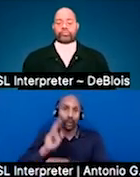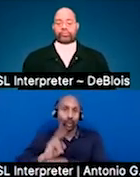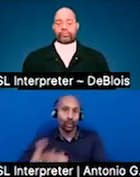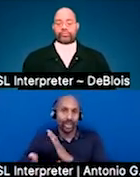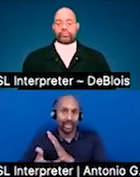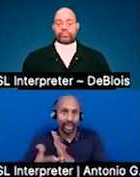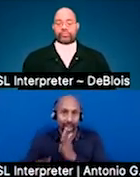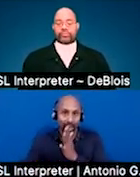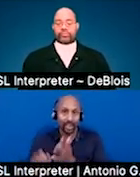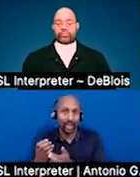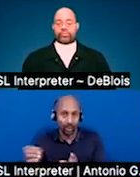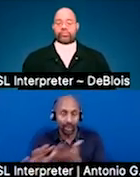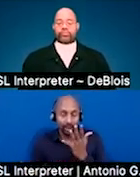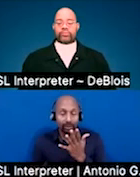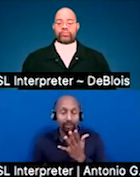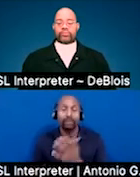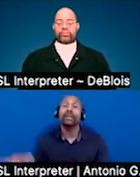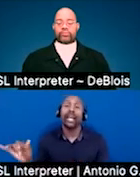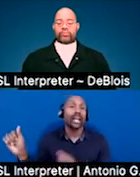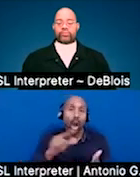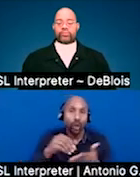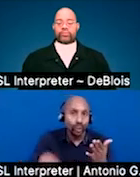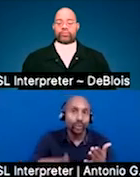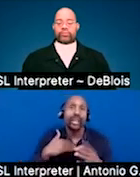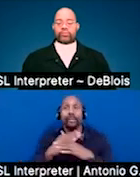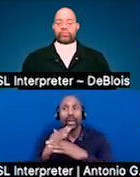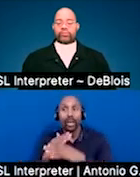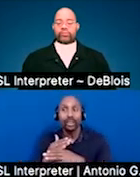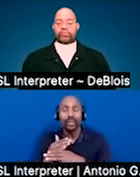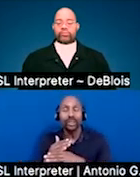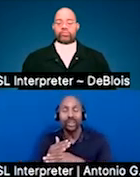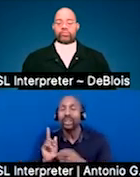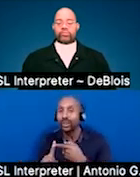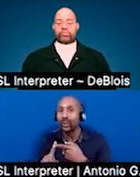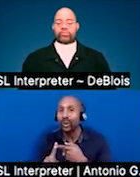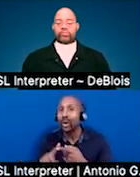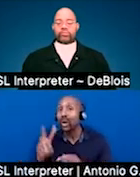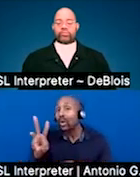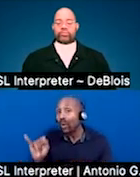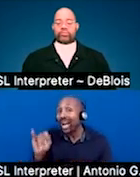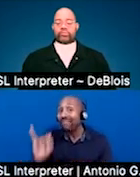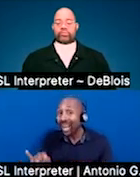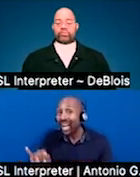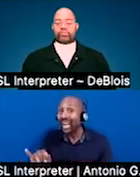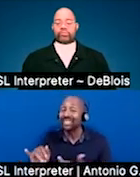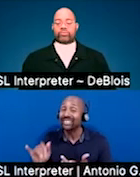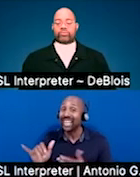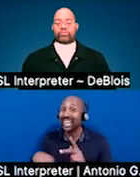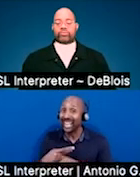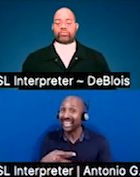just like all students have barriers to that Wi-Fi and that access, that we really consider those unique